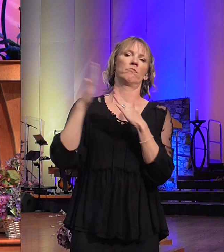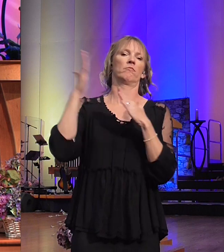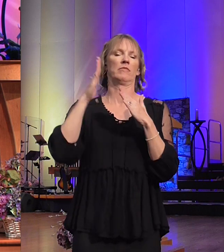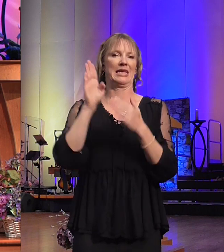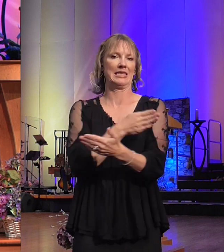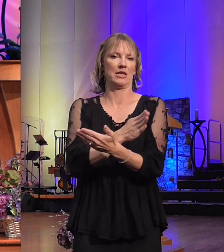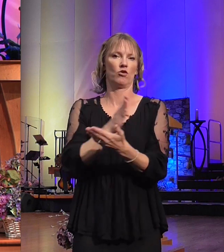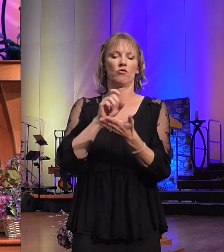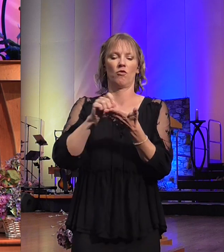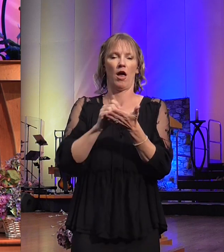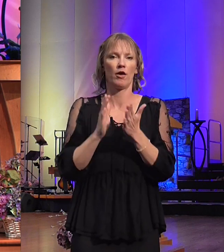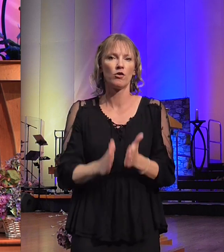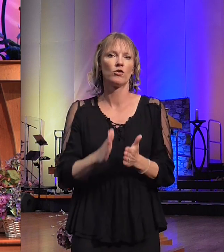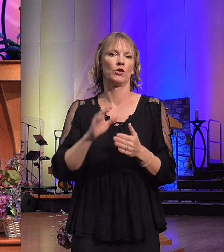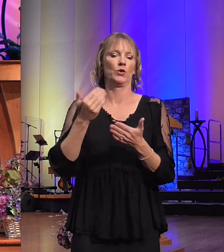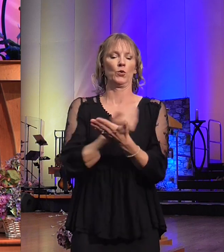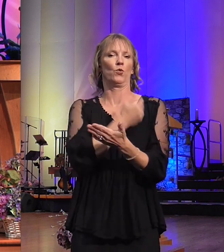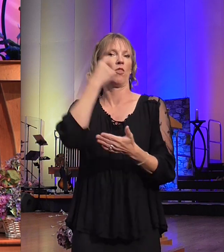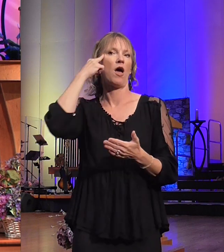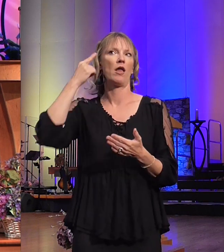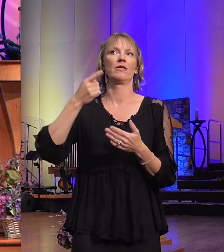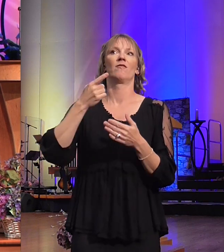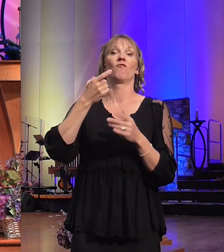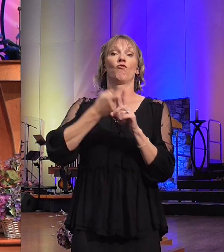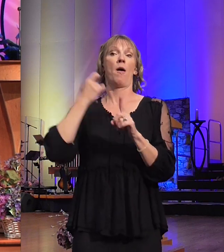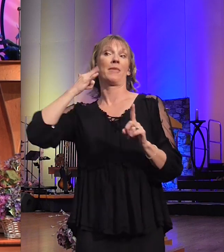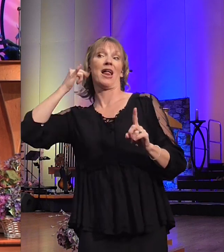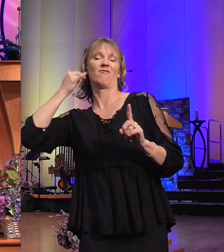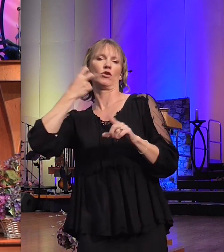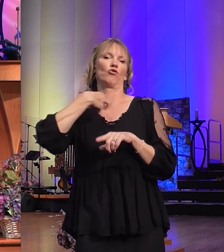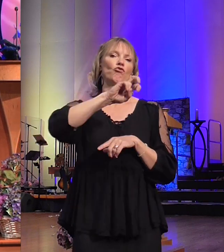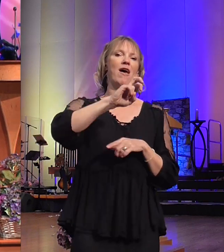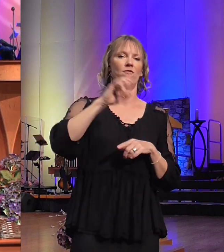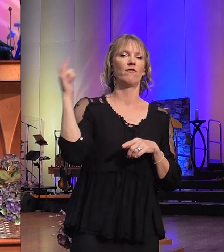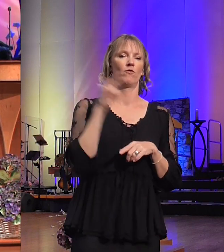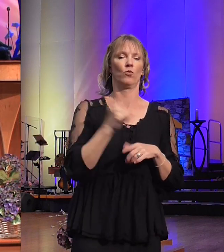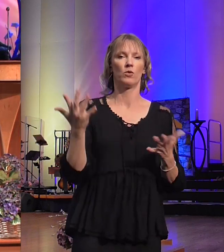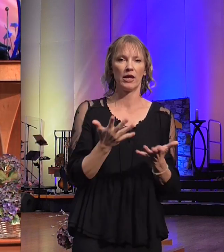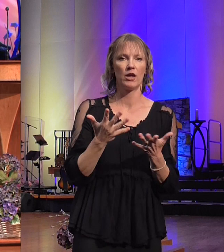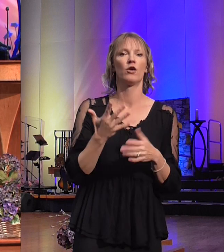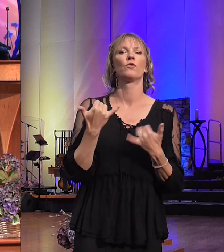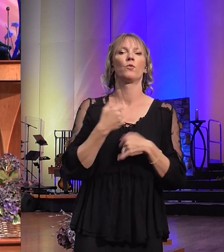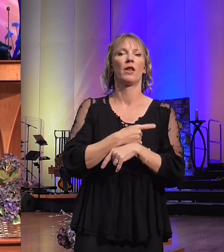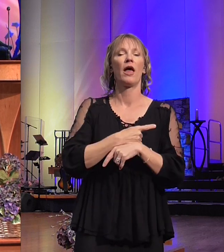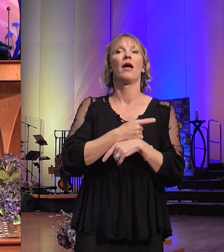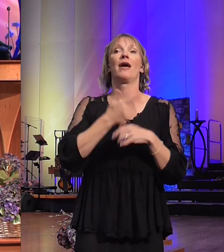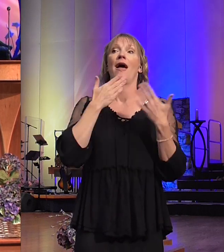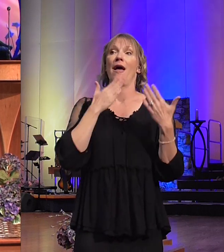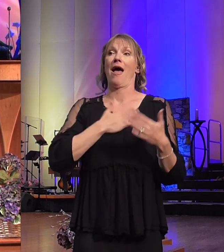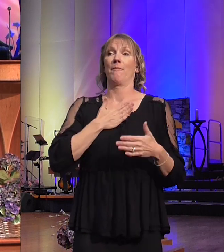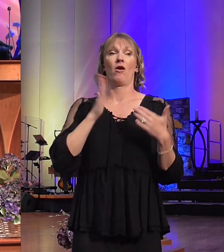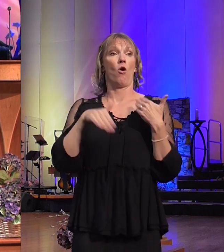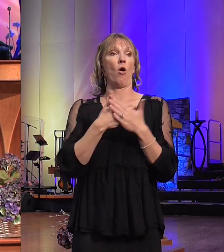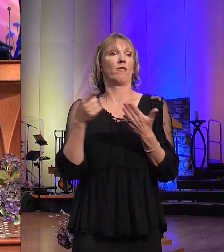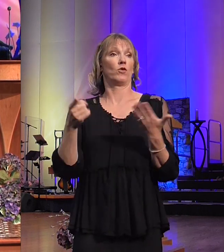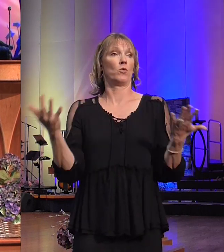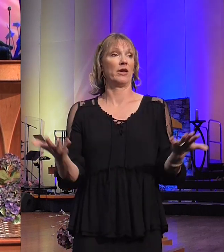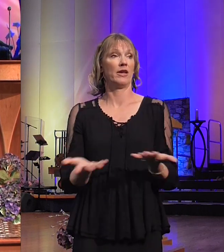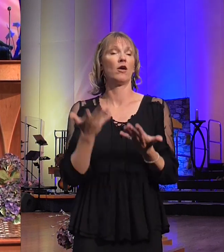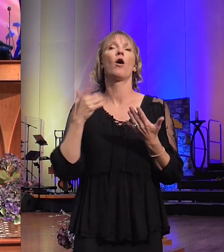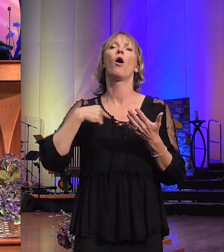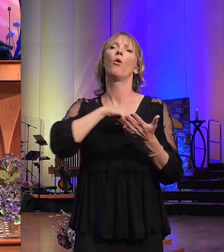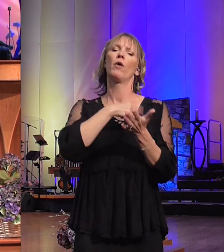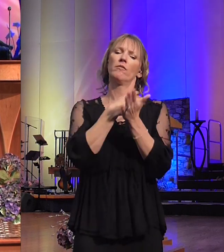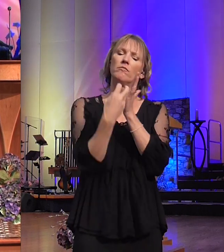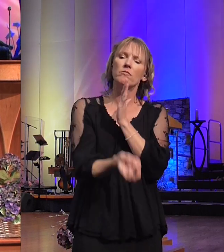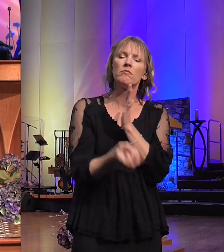singer-songwriters in New Thought, and so glad he traveled here from California to be here today. So glad that all of you are here. And as we move into our time